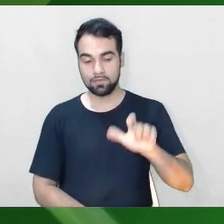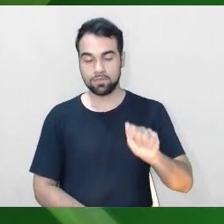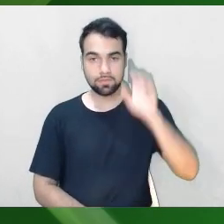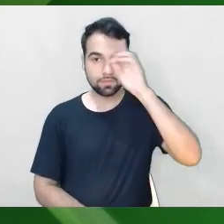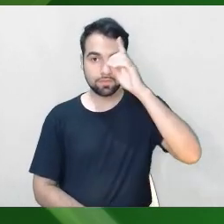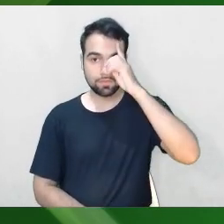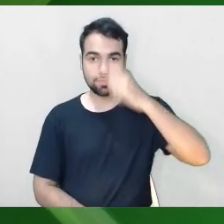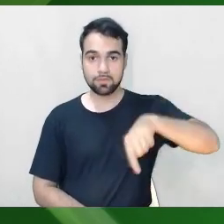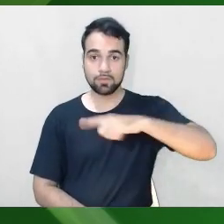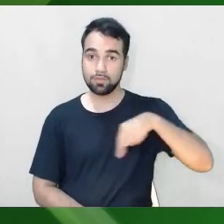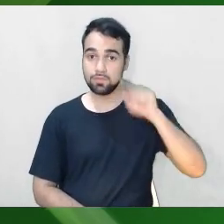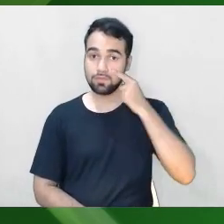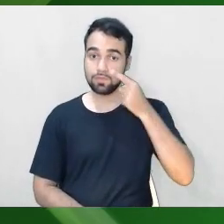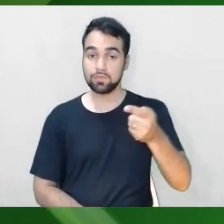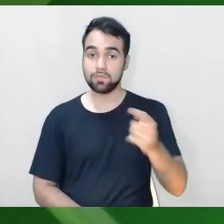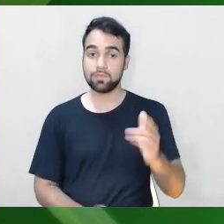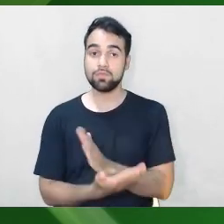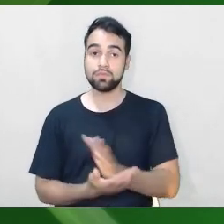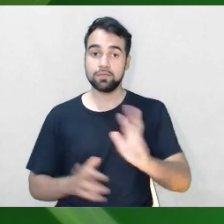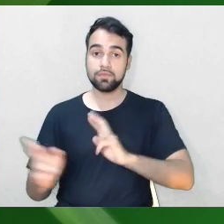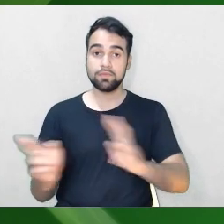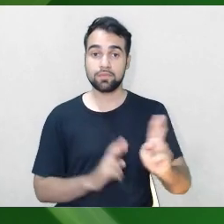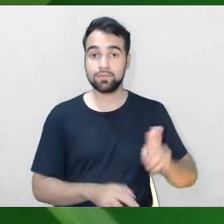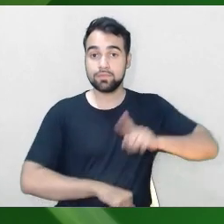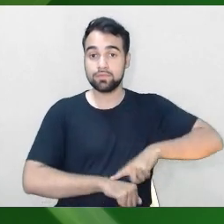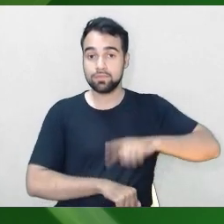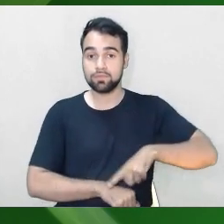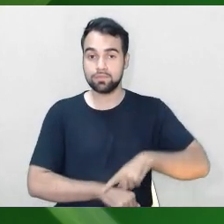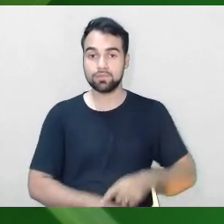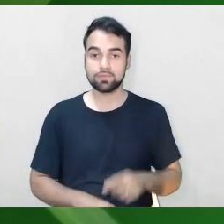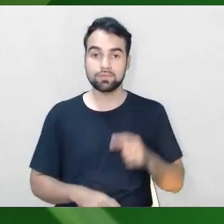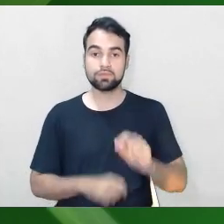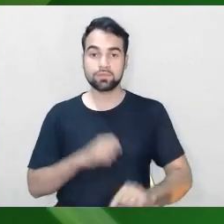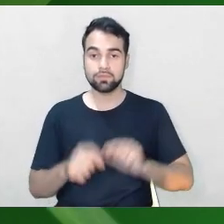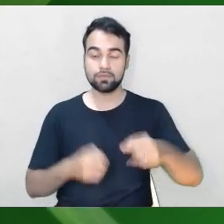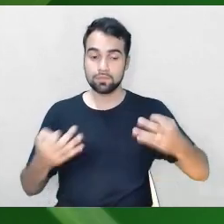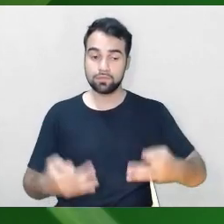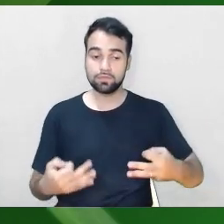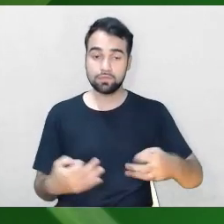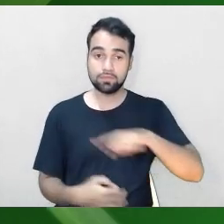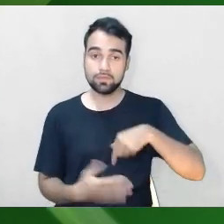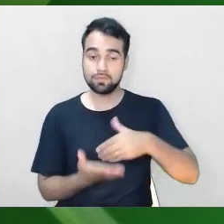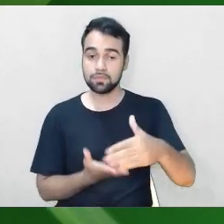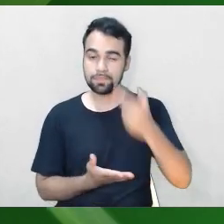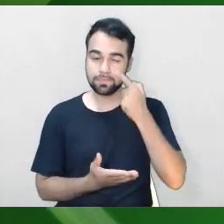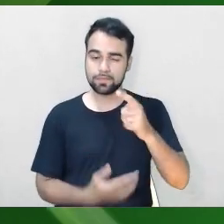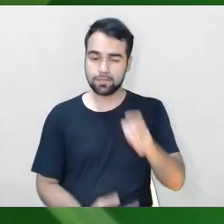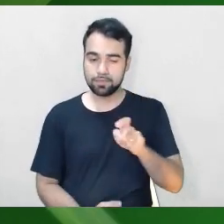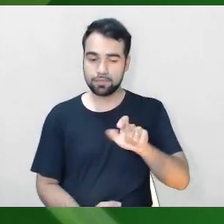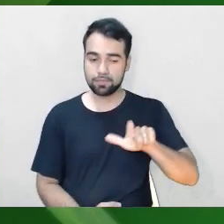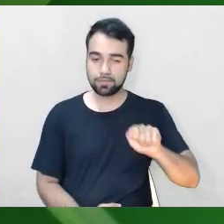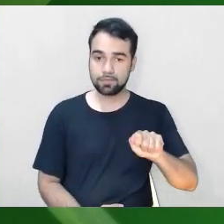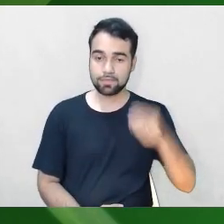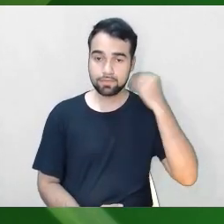SLA of looking at some answers in a next time. When we look at XLA,